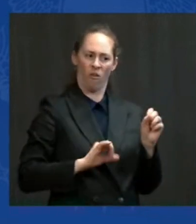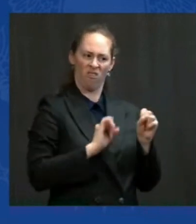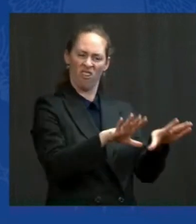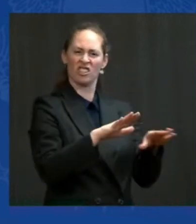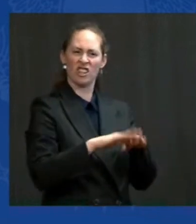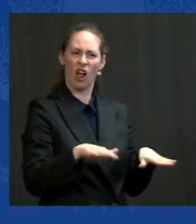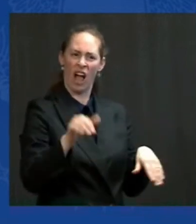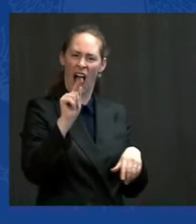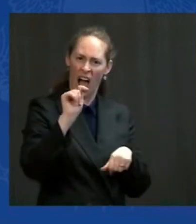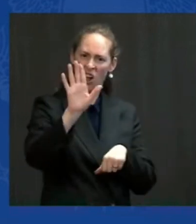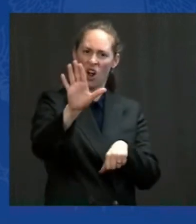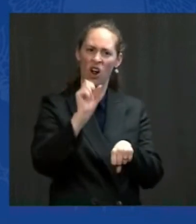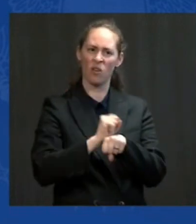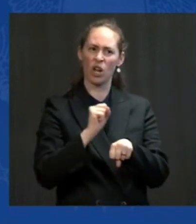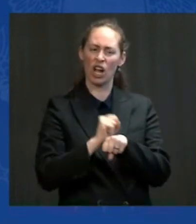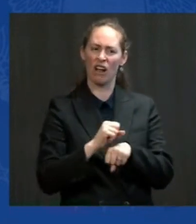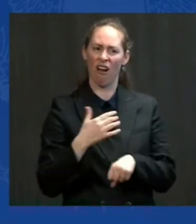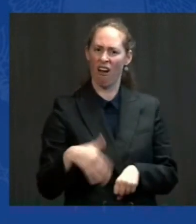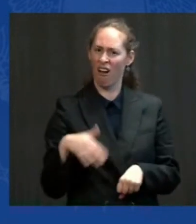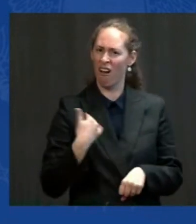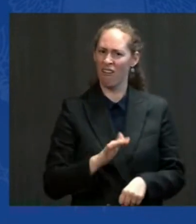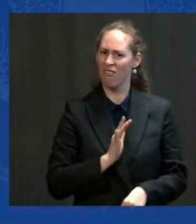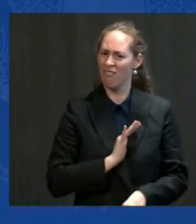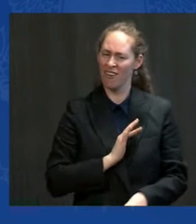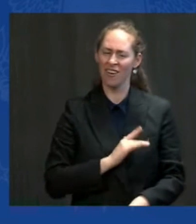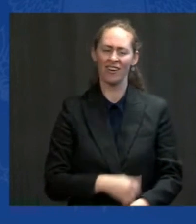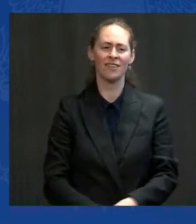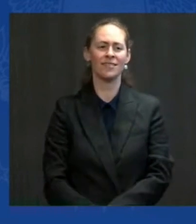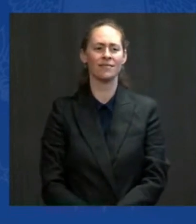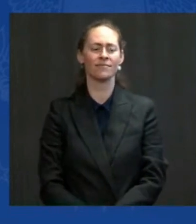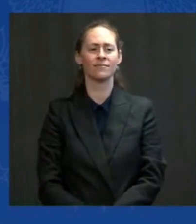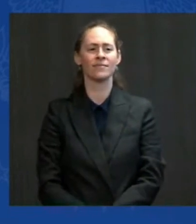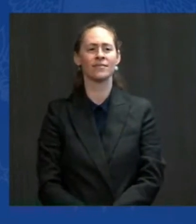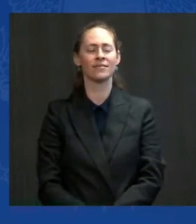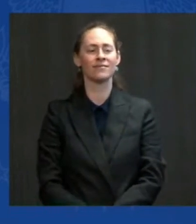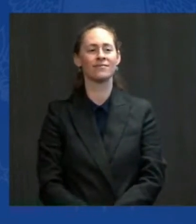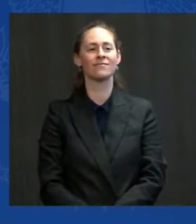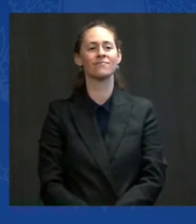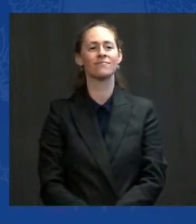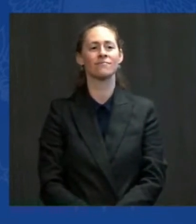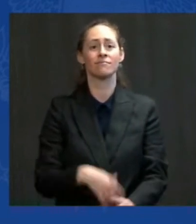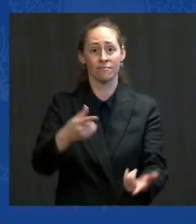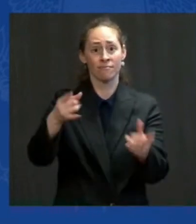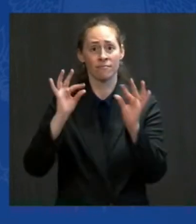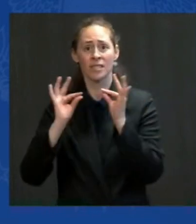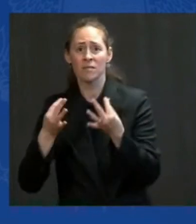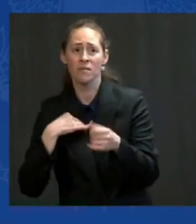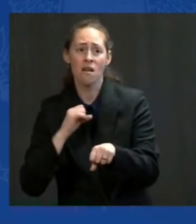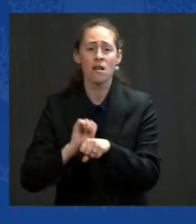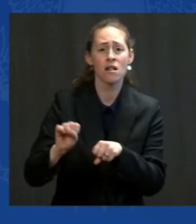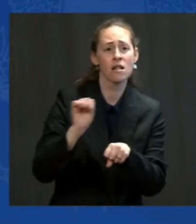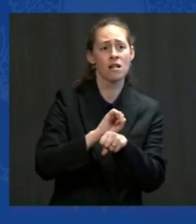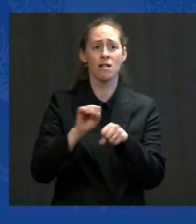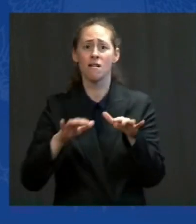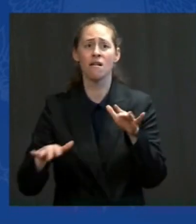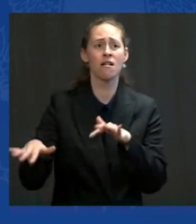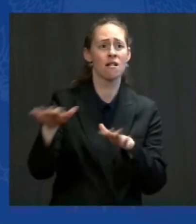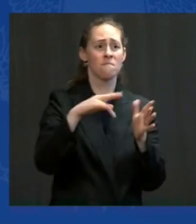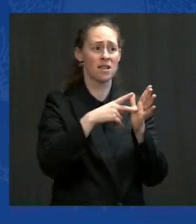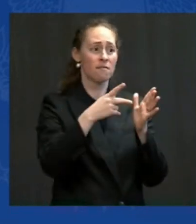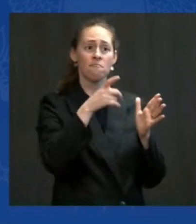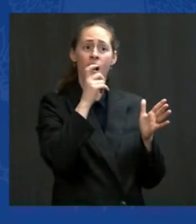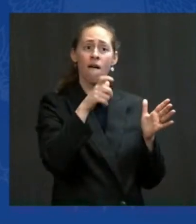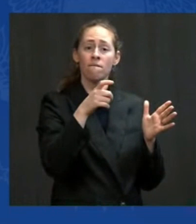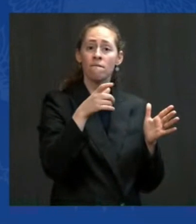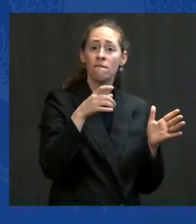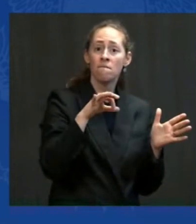child care for children up to age 5. And those hard-pressed working families won't have to pay a dime. My plan will also invest in